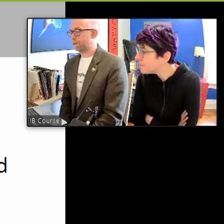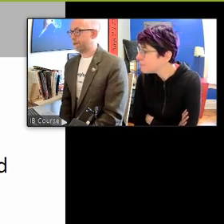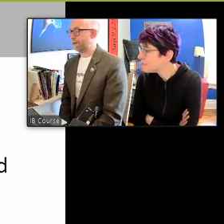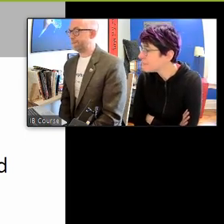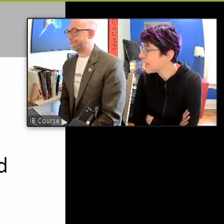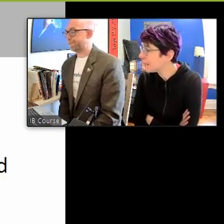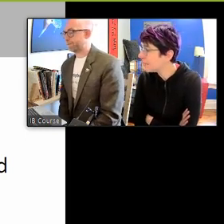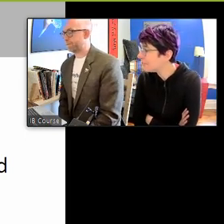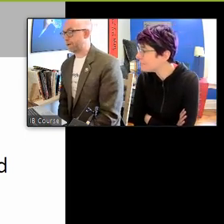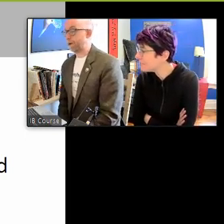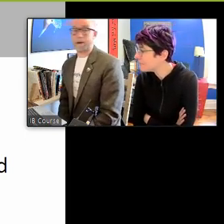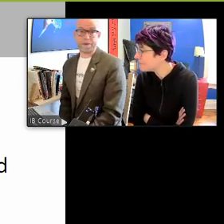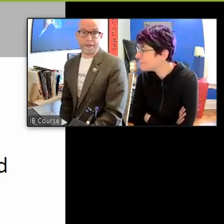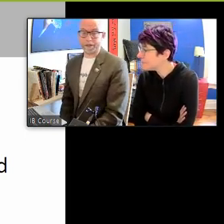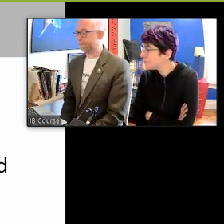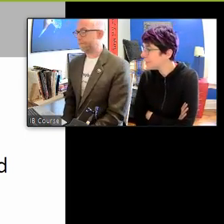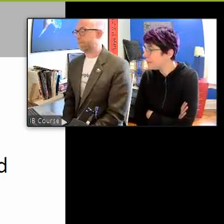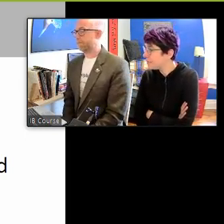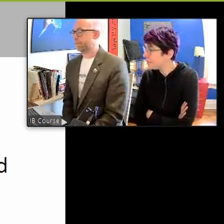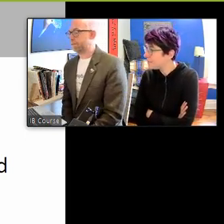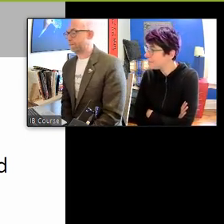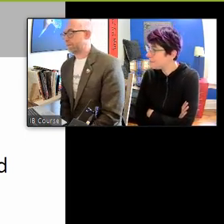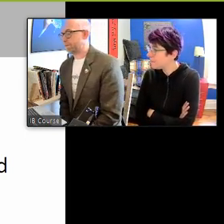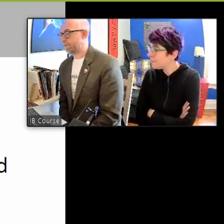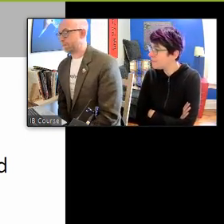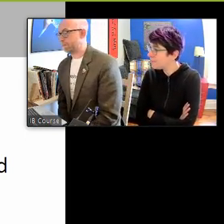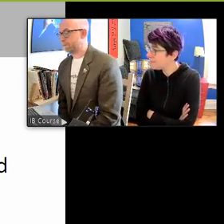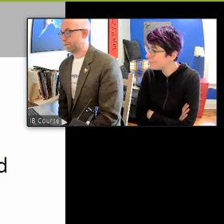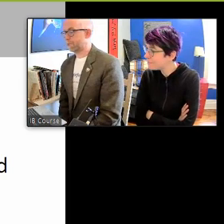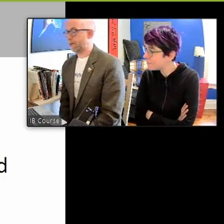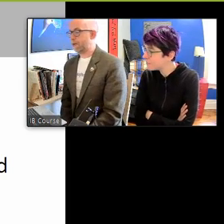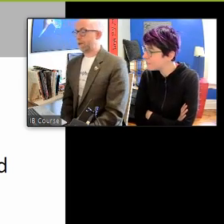That's a great idea. Yep. And a great observation. Yep.